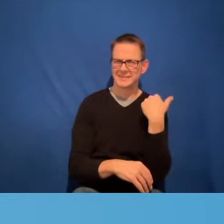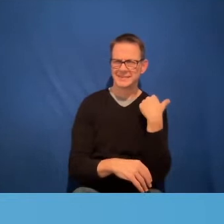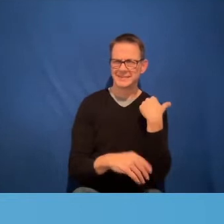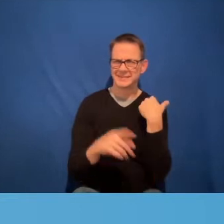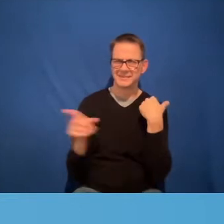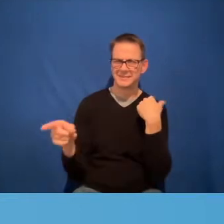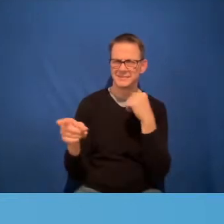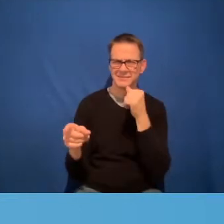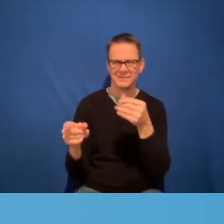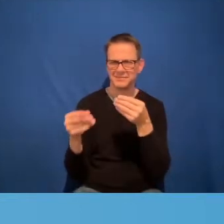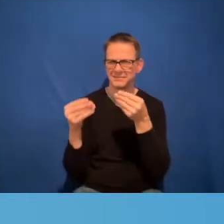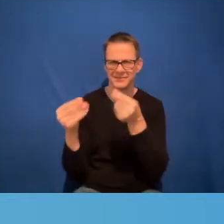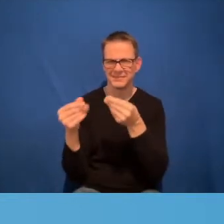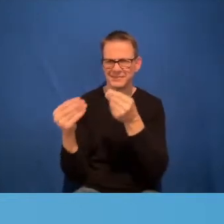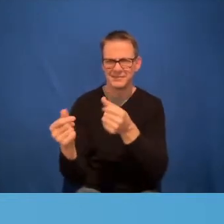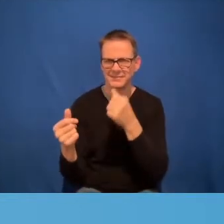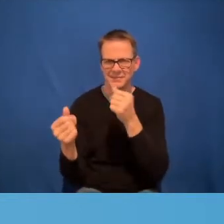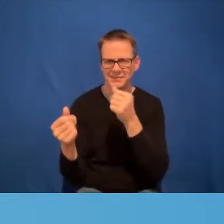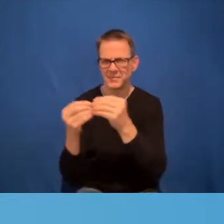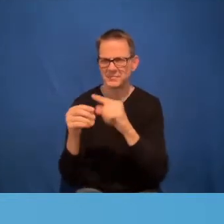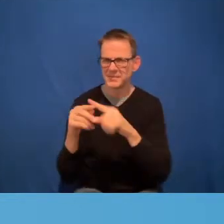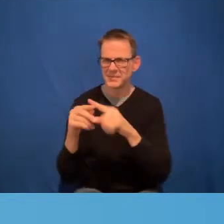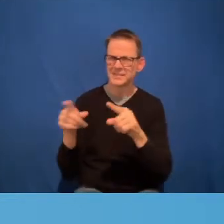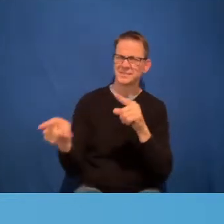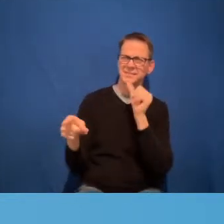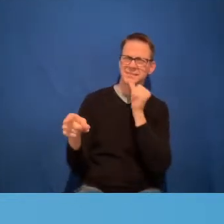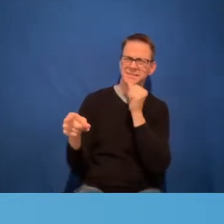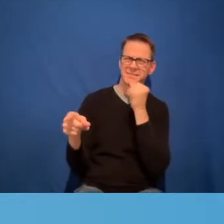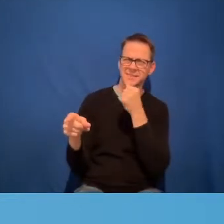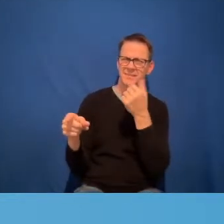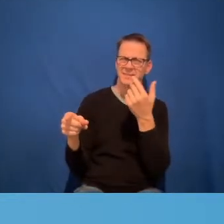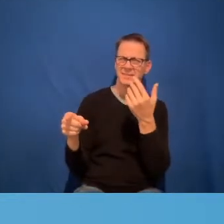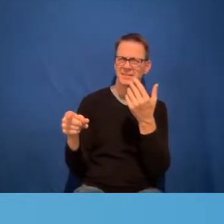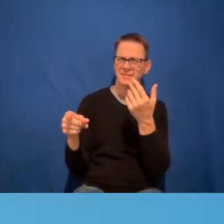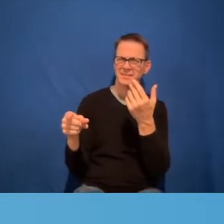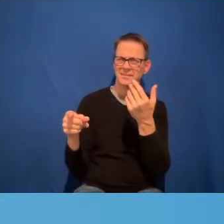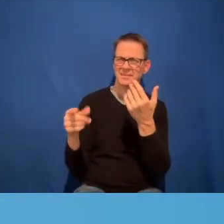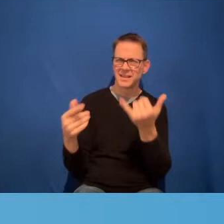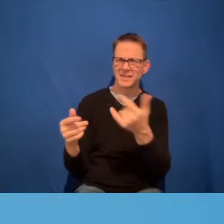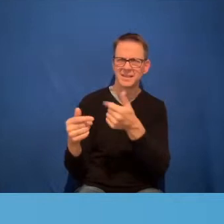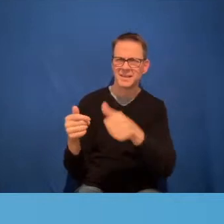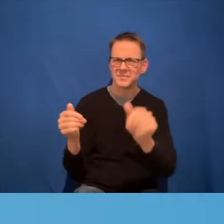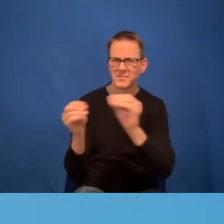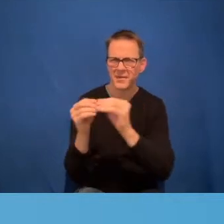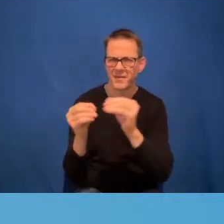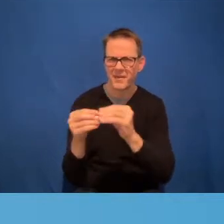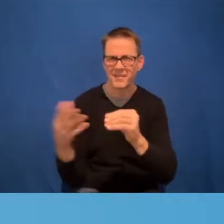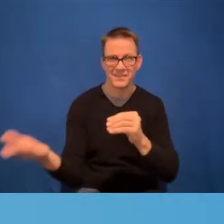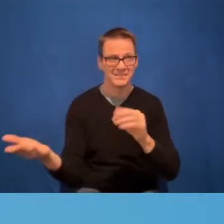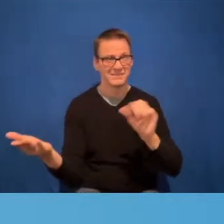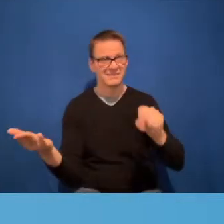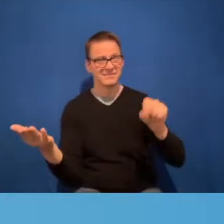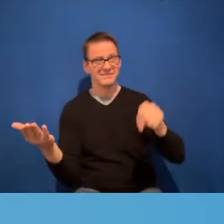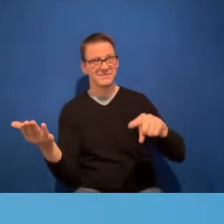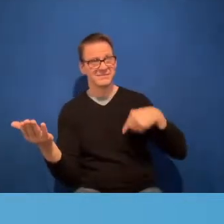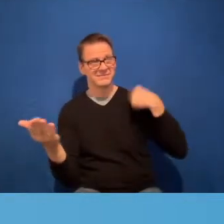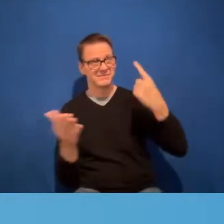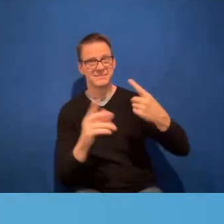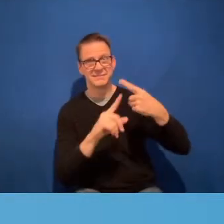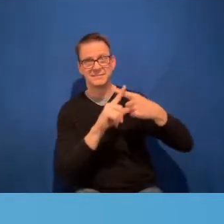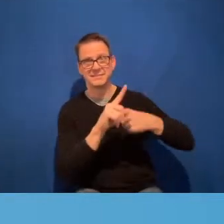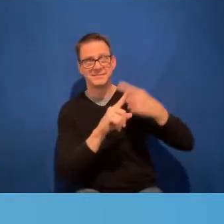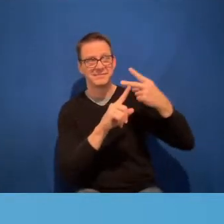don't laugh. You're more serious. I'm like, buddy, for the last many months, every morning I wake up, I'm thinking to close my